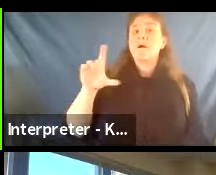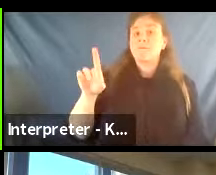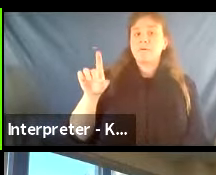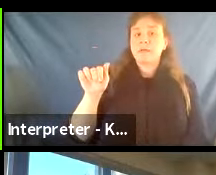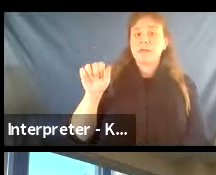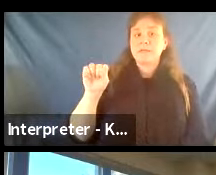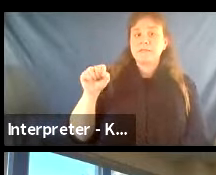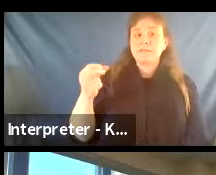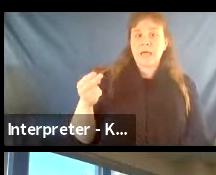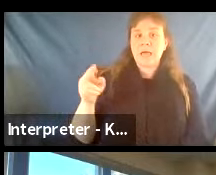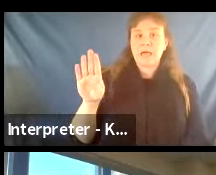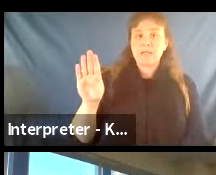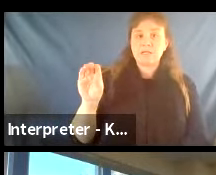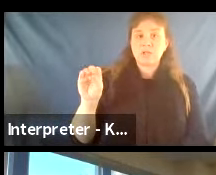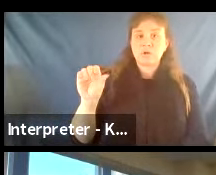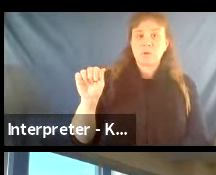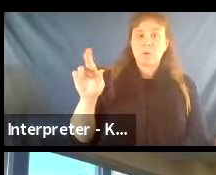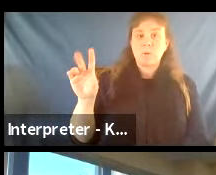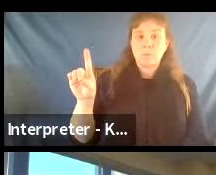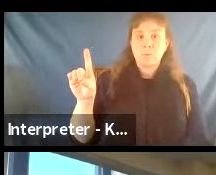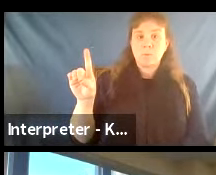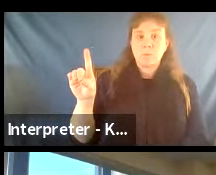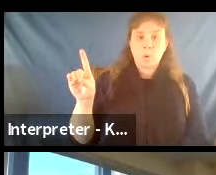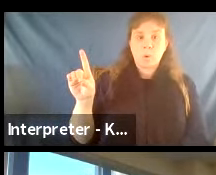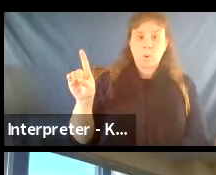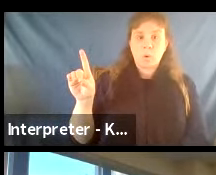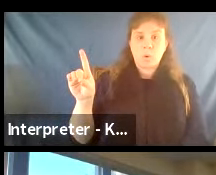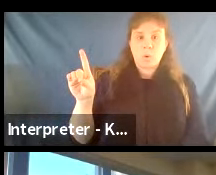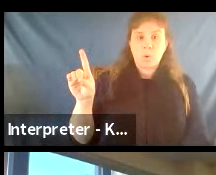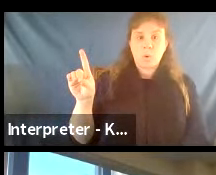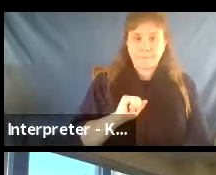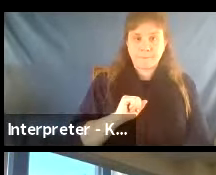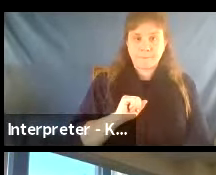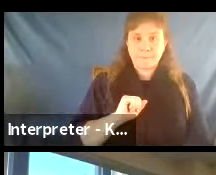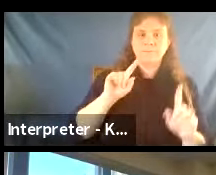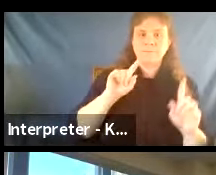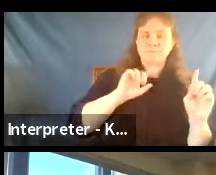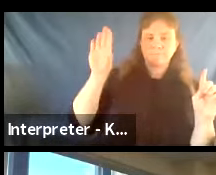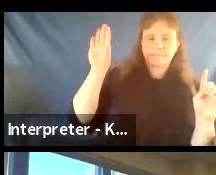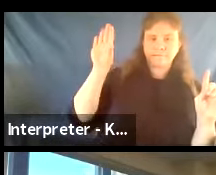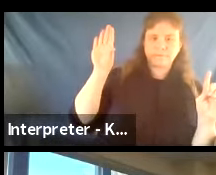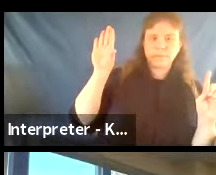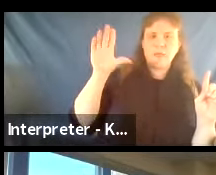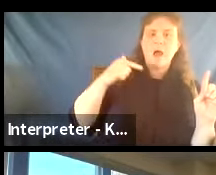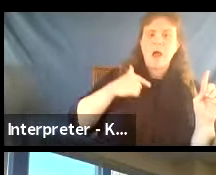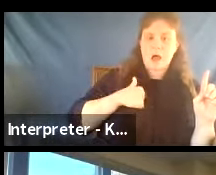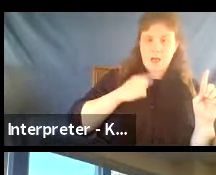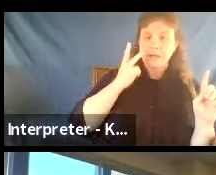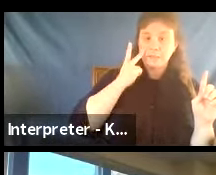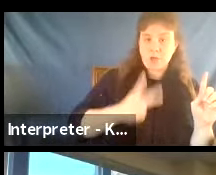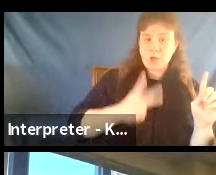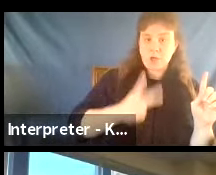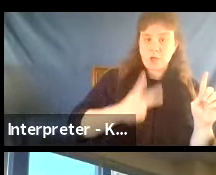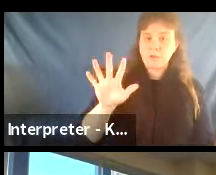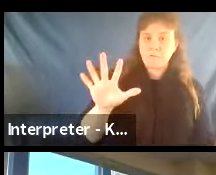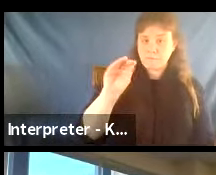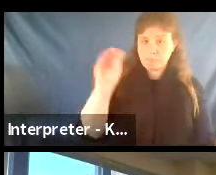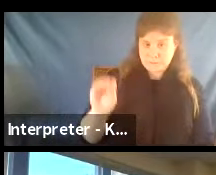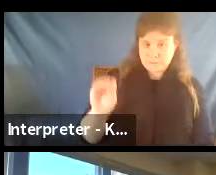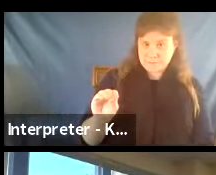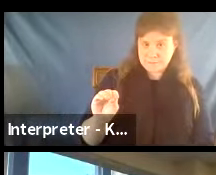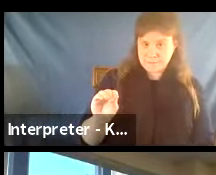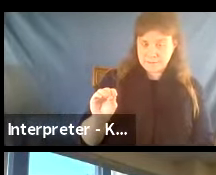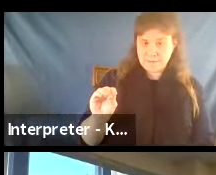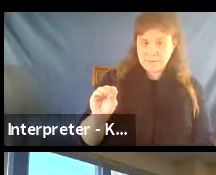front of me. Okay, great. The latest that I saw was that 45% of doses are